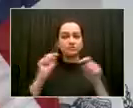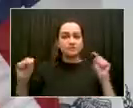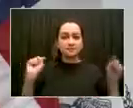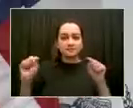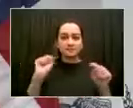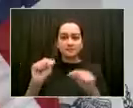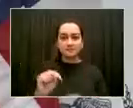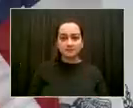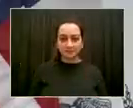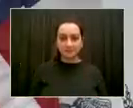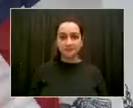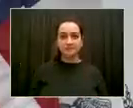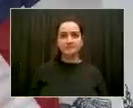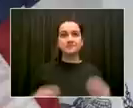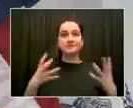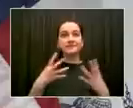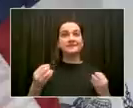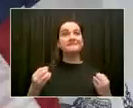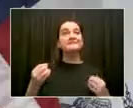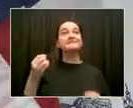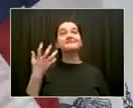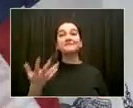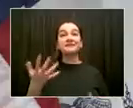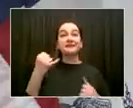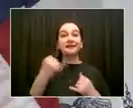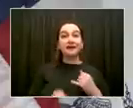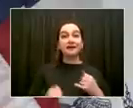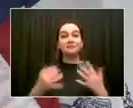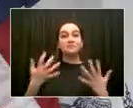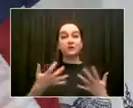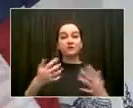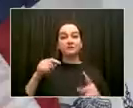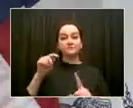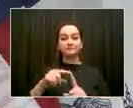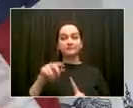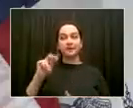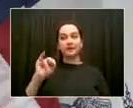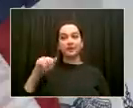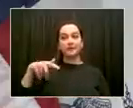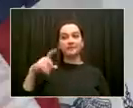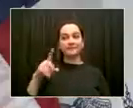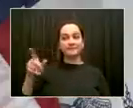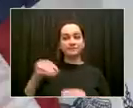So this is a city on the move. And I guarantee you, you're going to